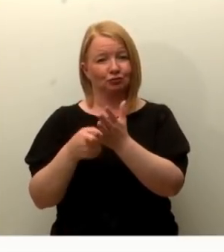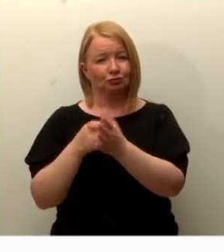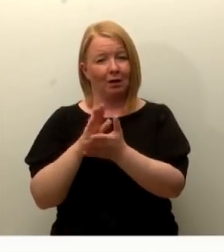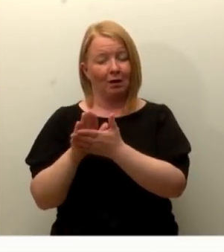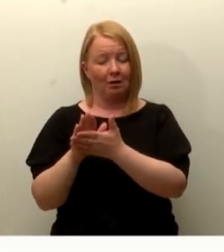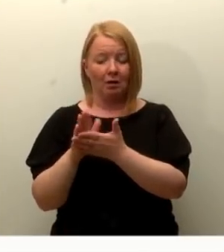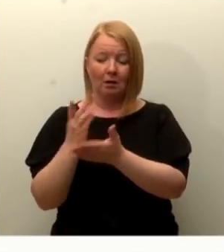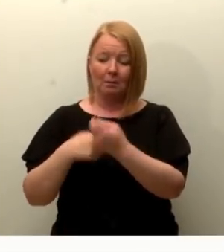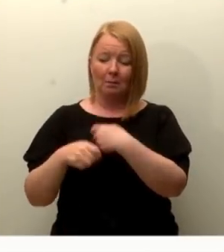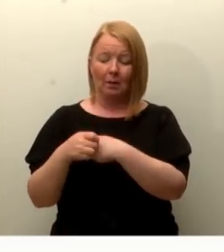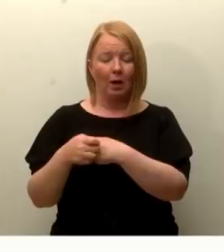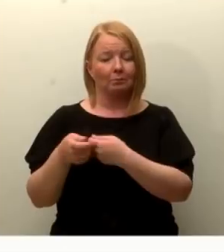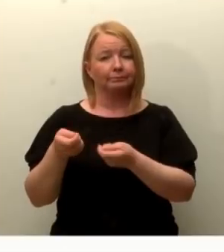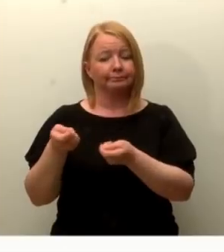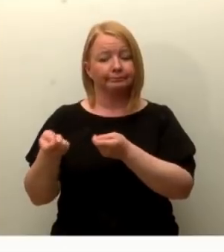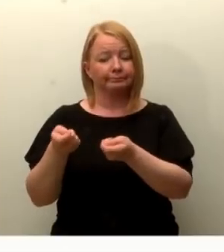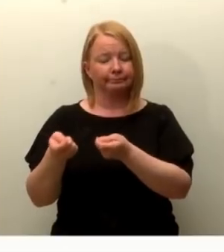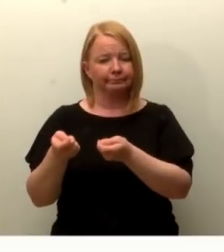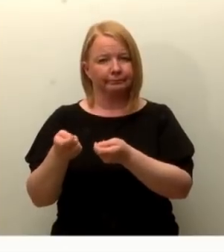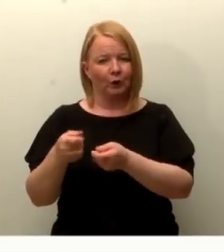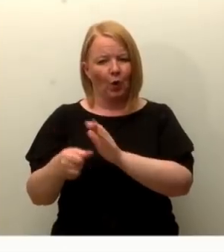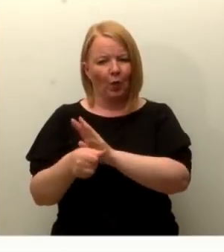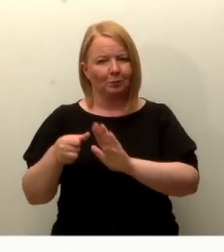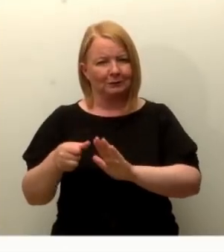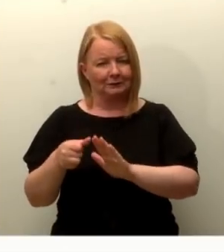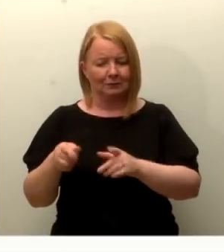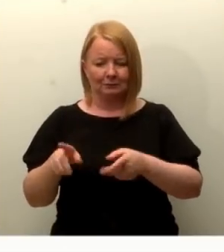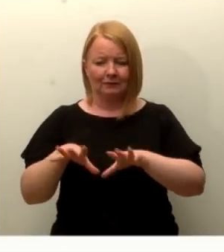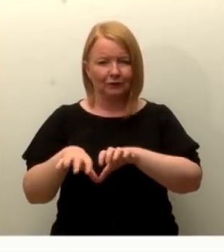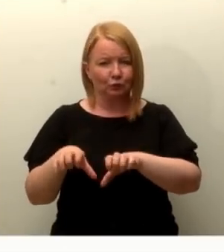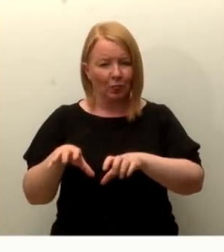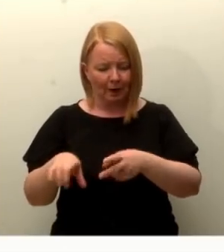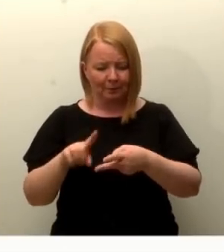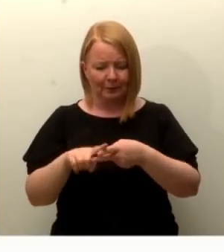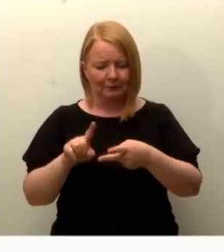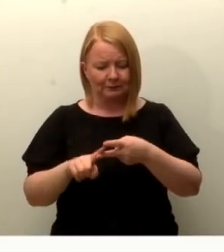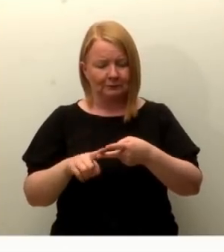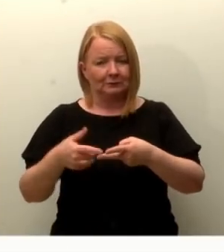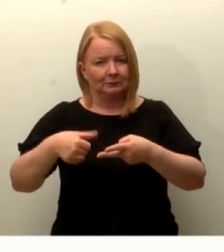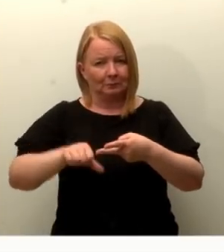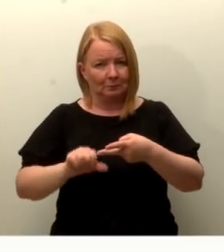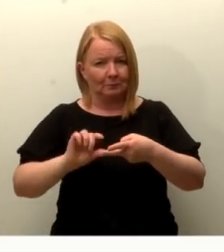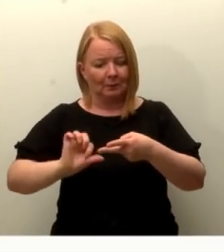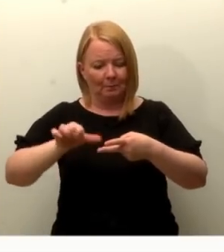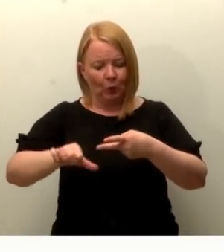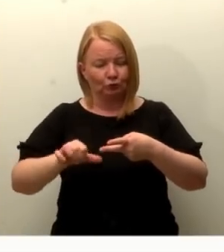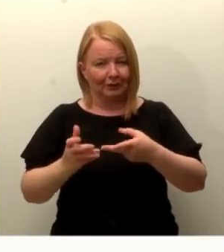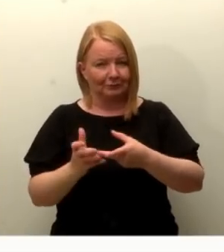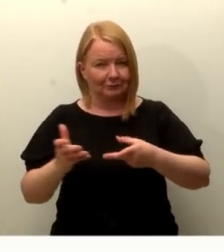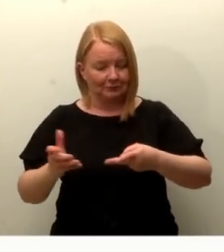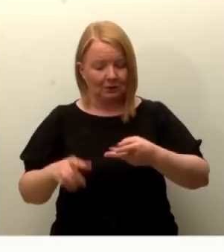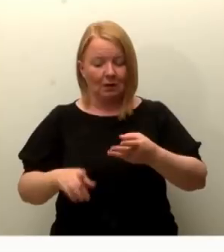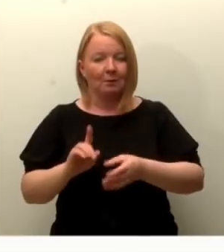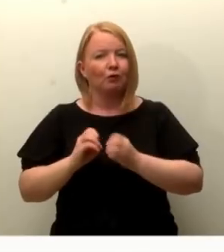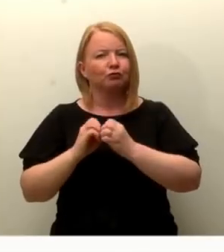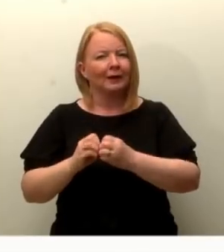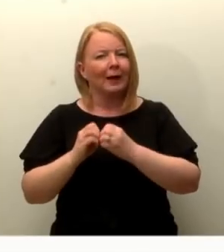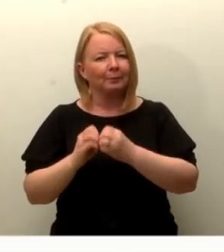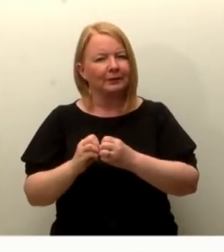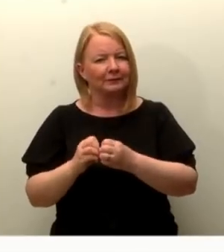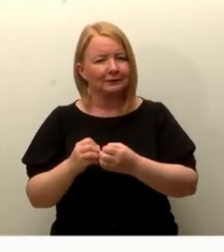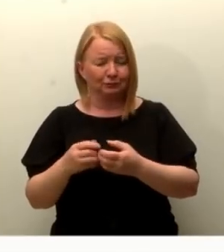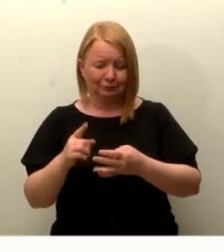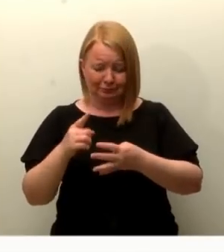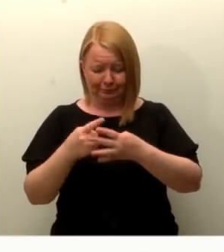in Orthopedic Training Surgery, physiotherapy at undergraduate and postgraduate levels, rehabilitation, and